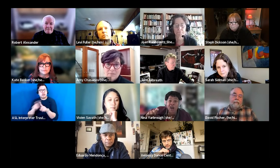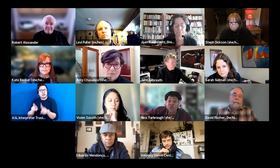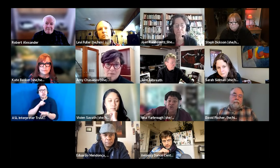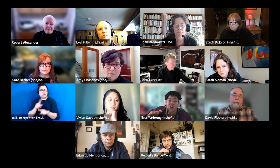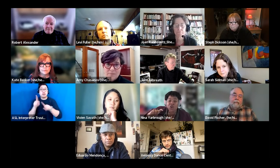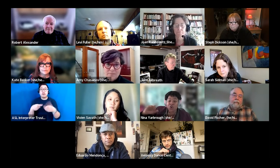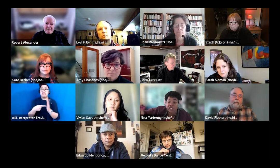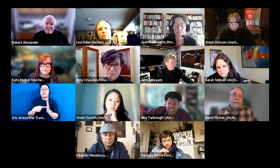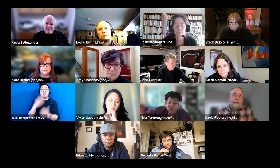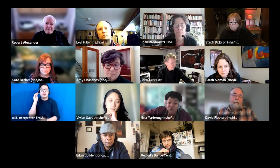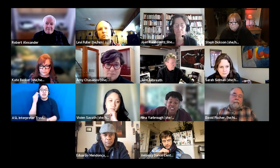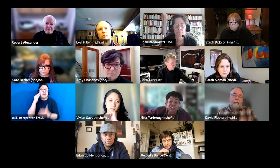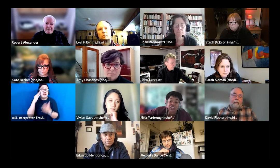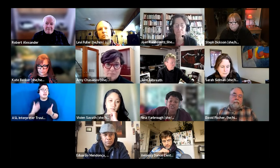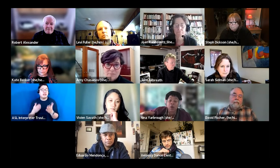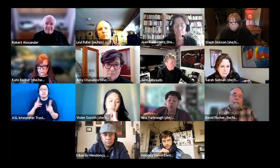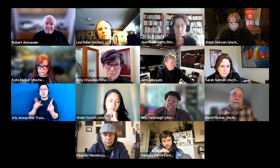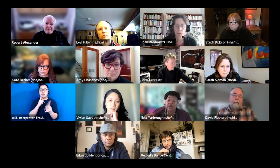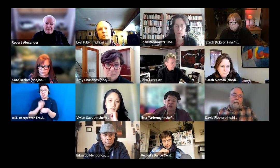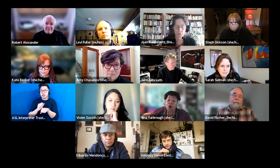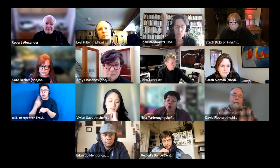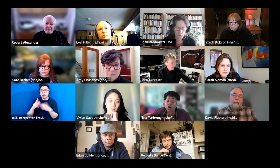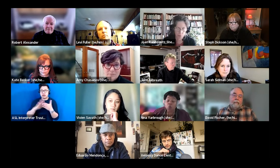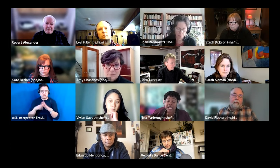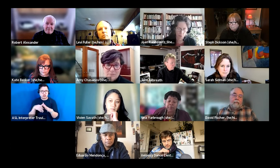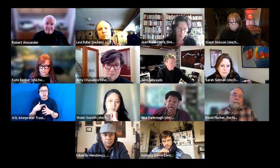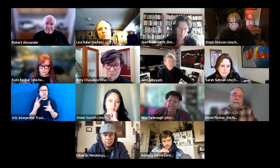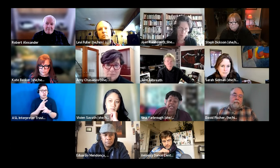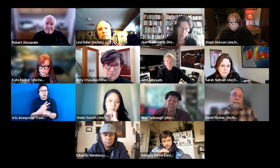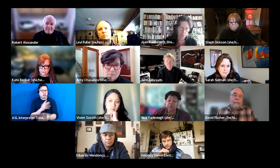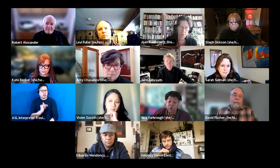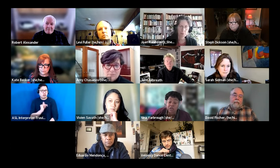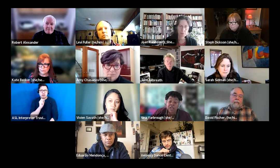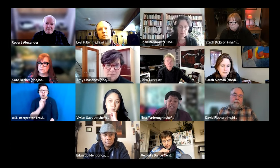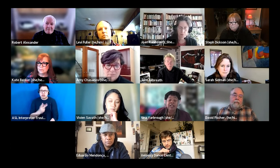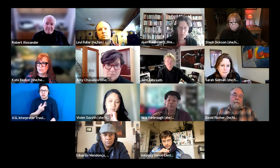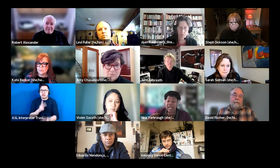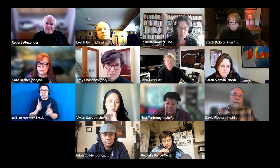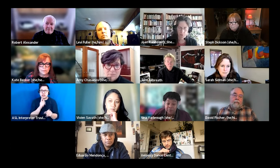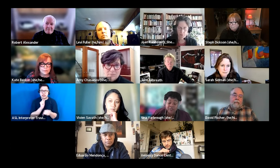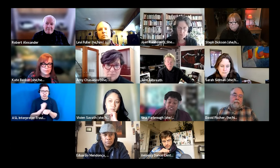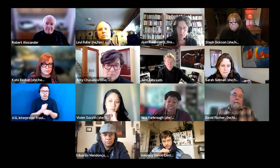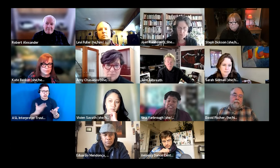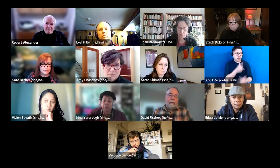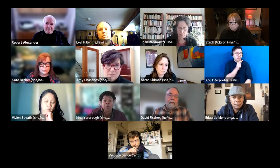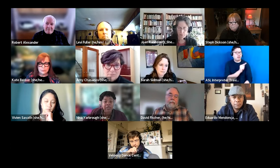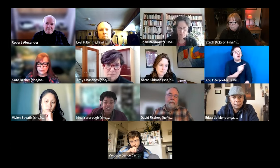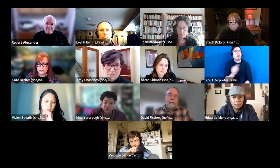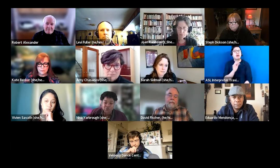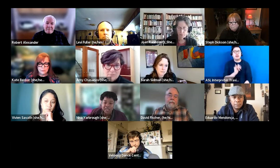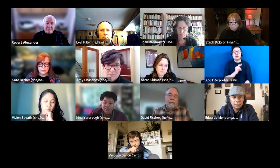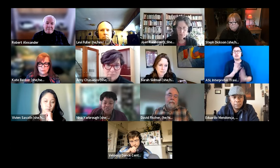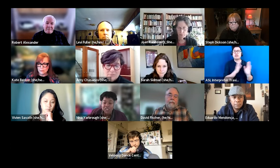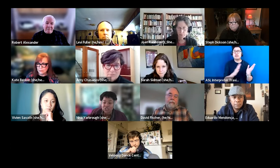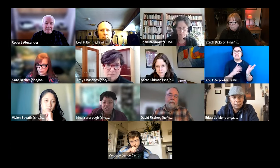are those other cross-sectoral initiatives that we can put our weight behind and support because it benefits us? broadband